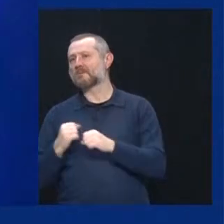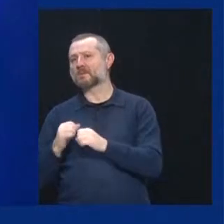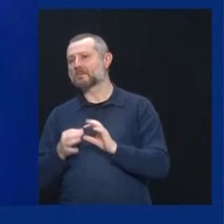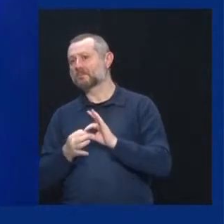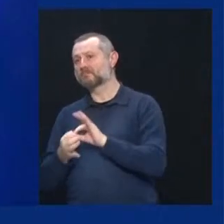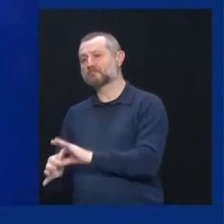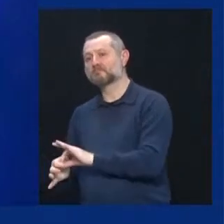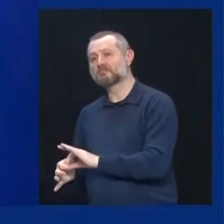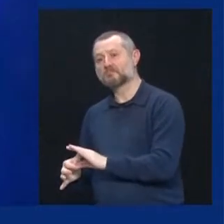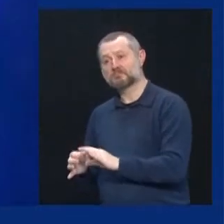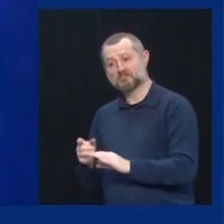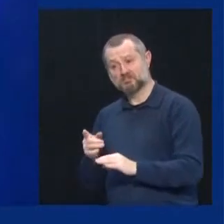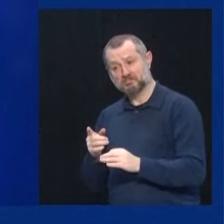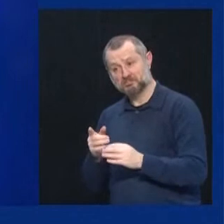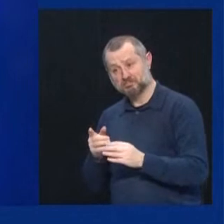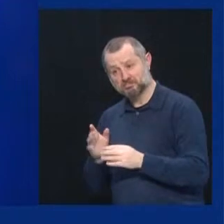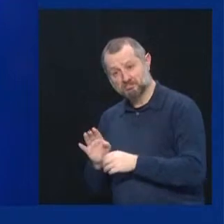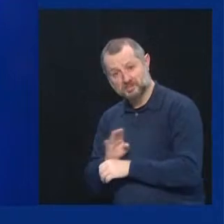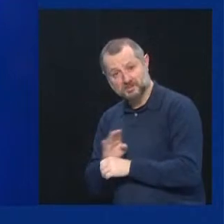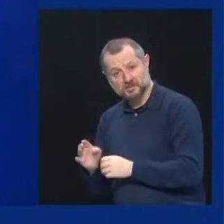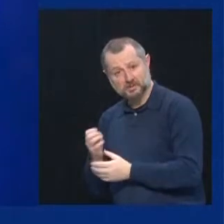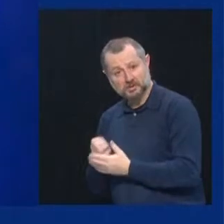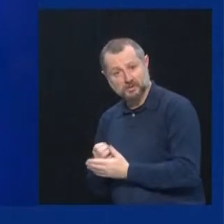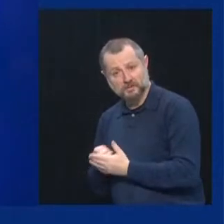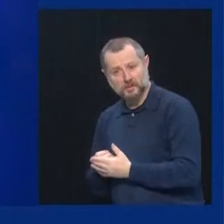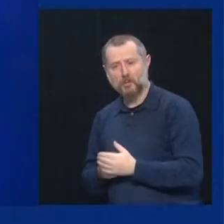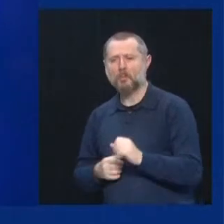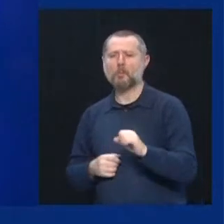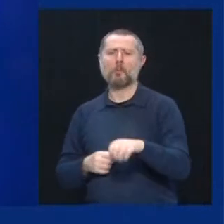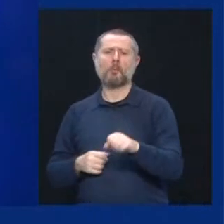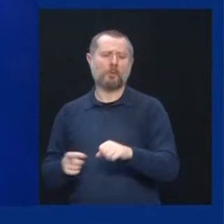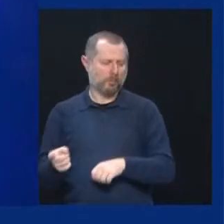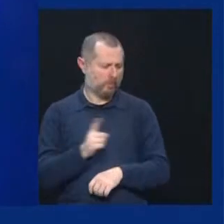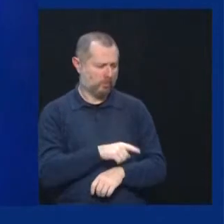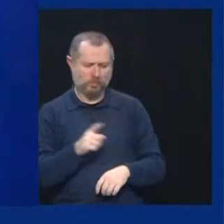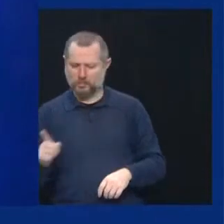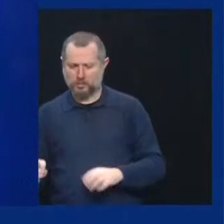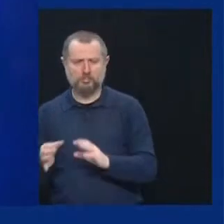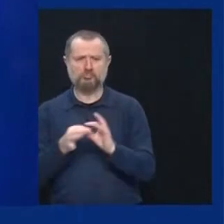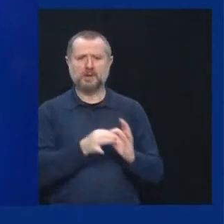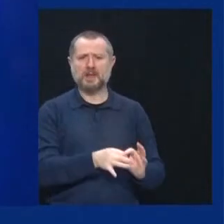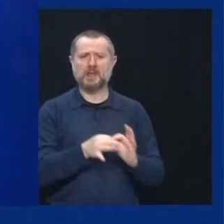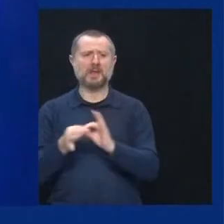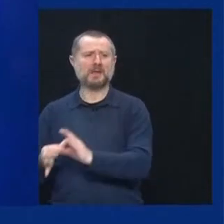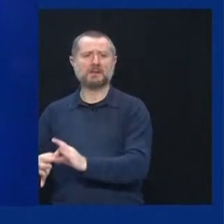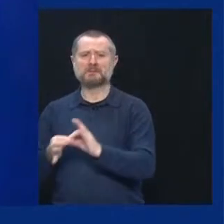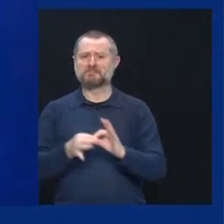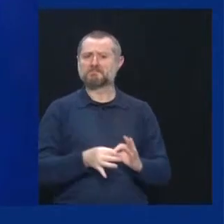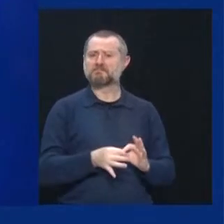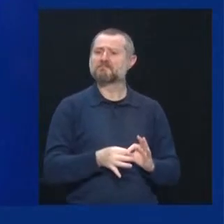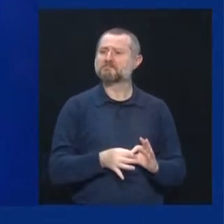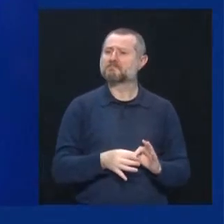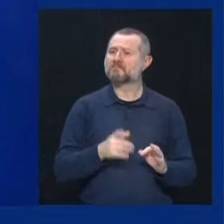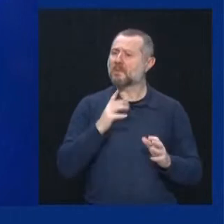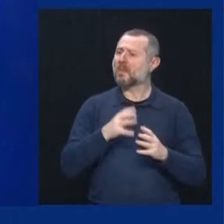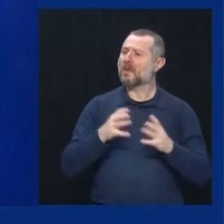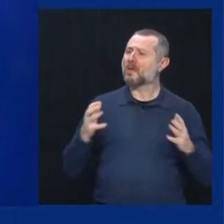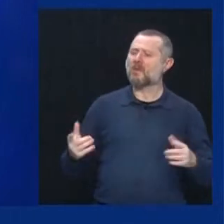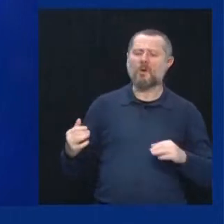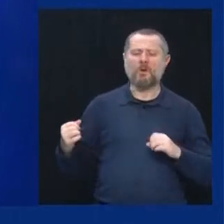is. It is a foundation to reopening. There has been much tumult in public safety,